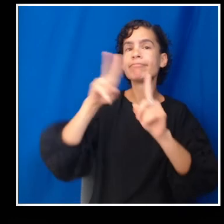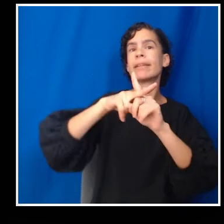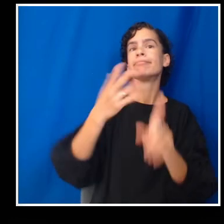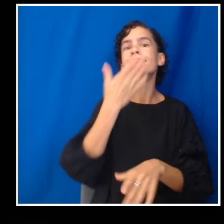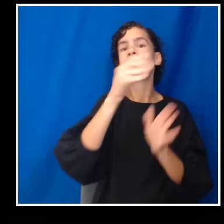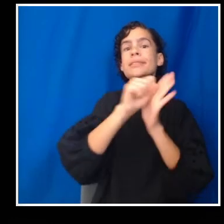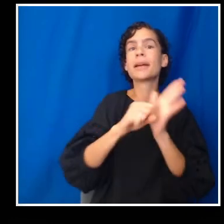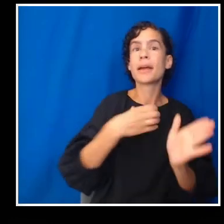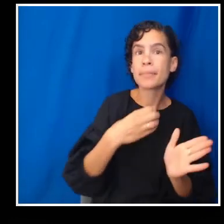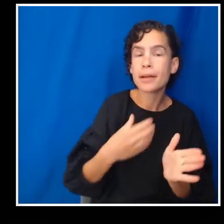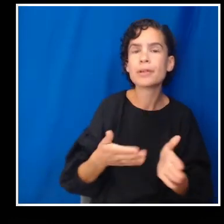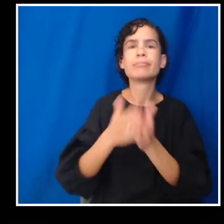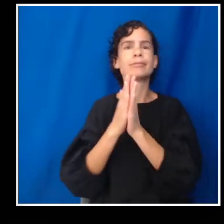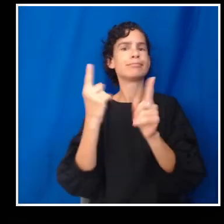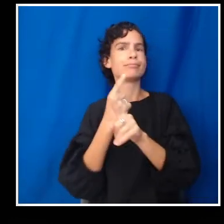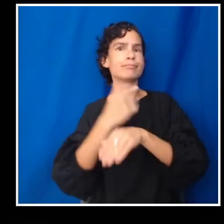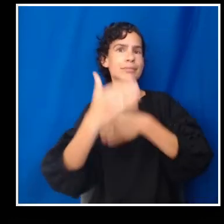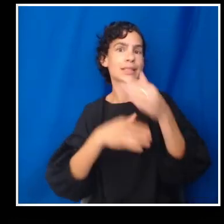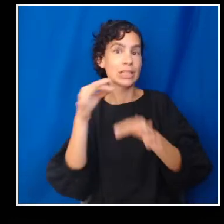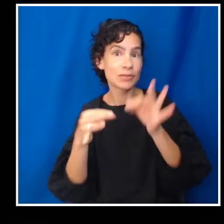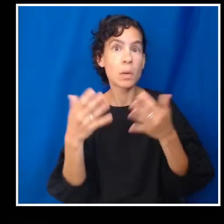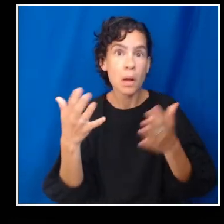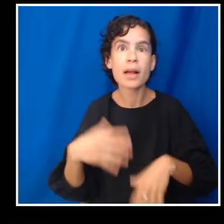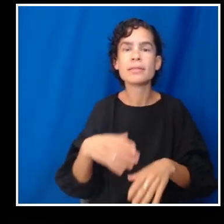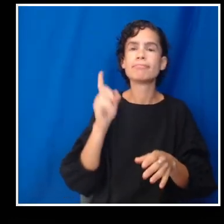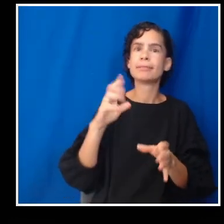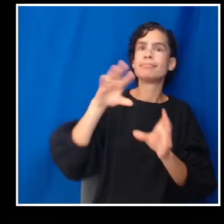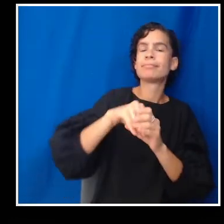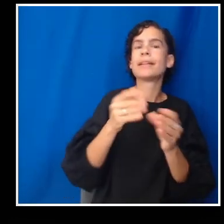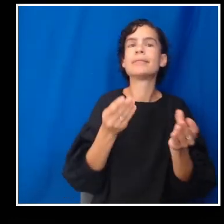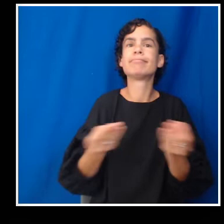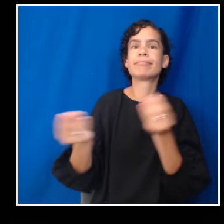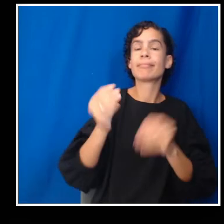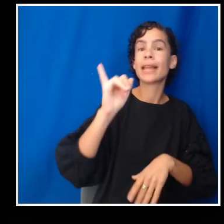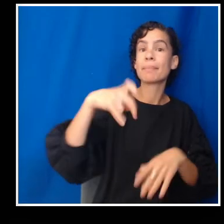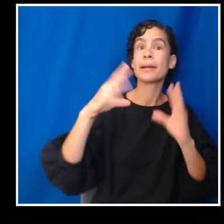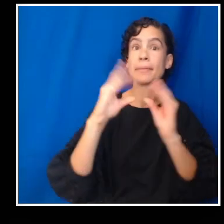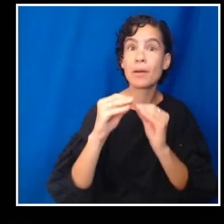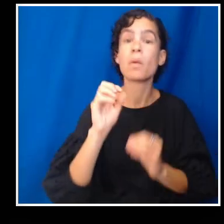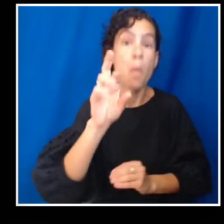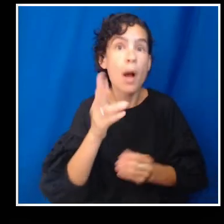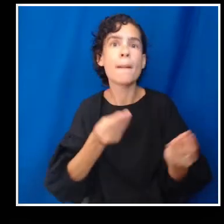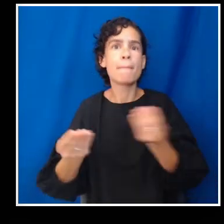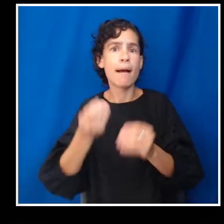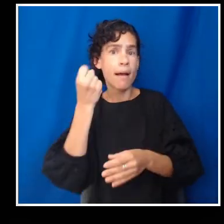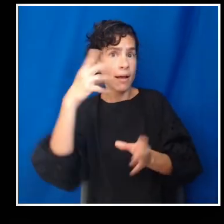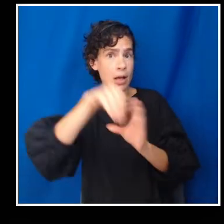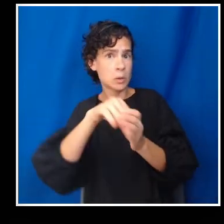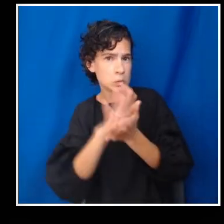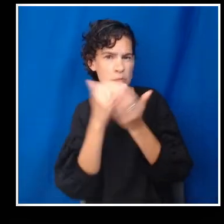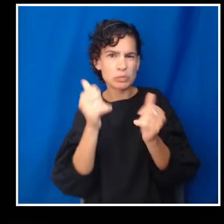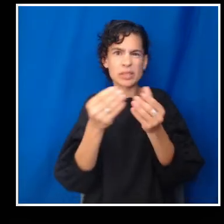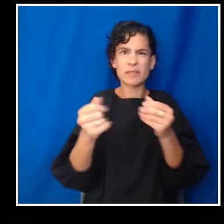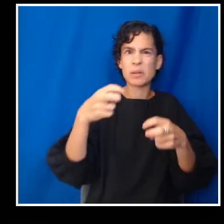state complaint, requesting a due process hearing, or participating in a facilitated IEP meeting or mediation with the school to